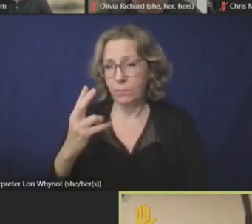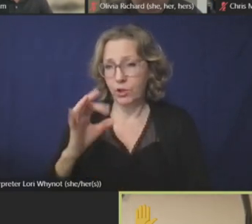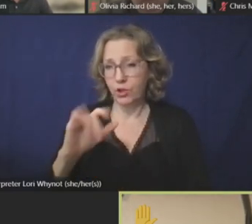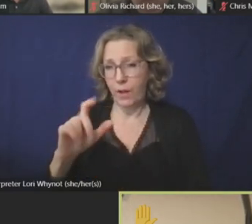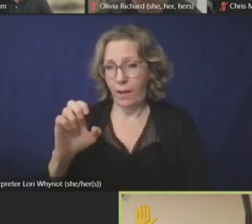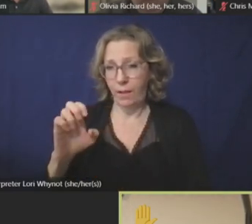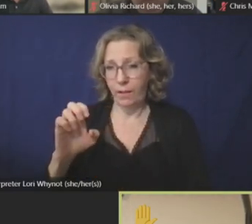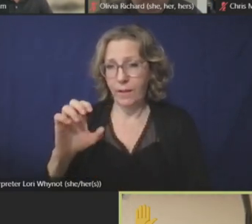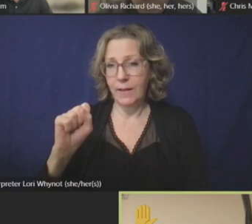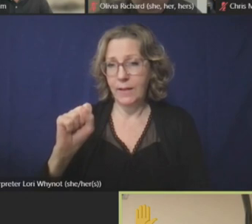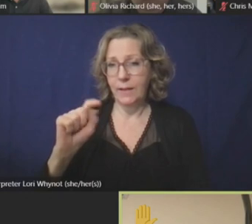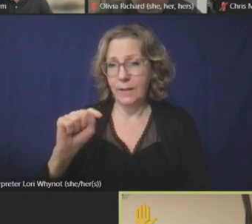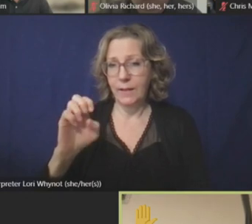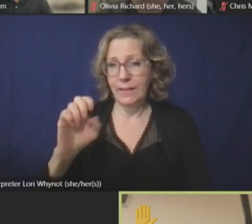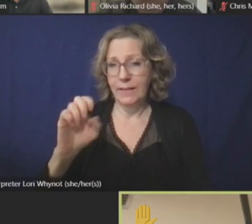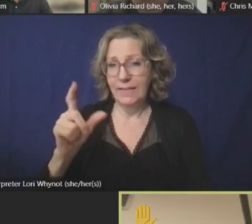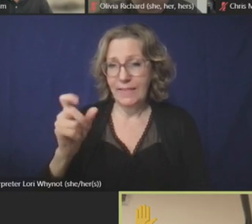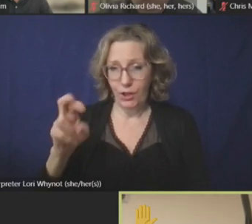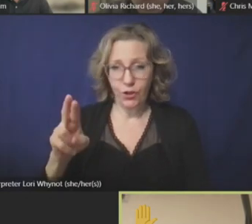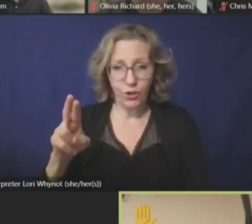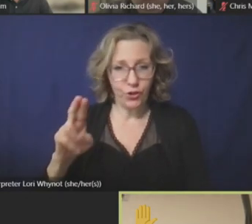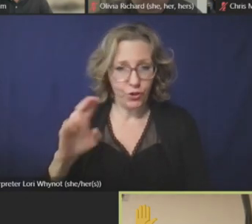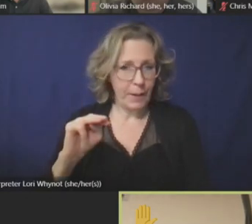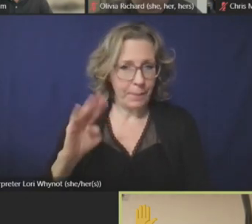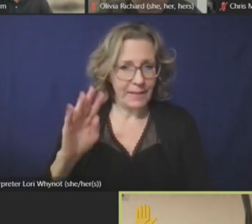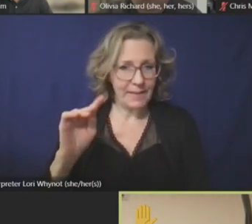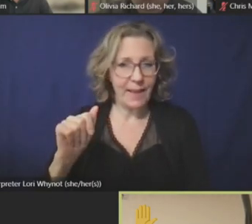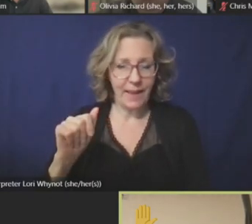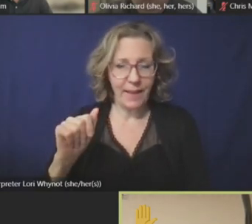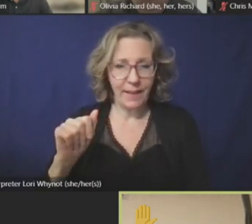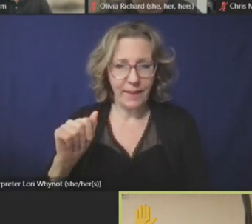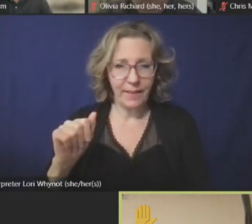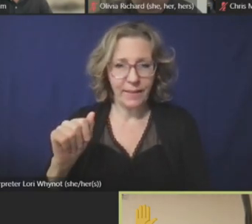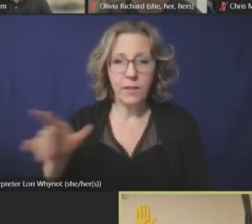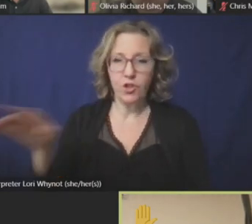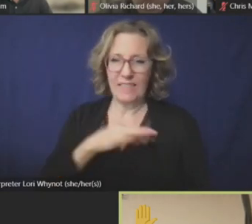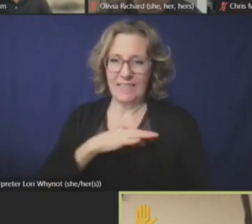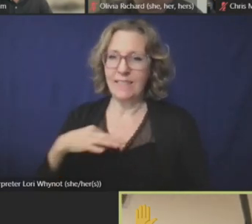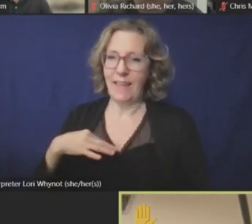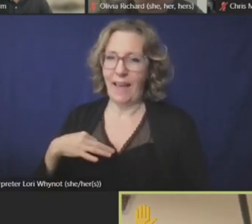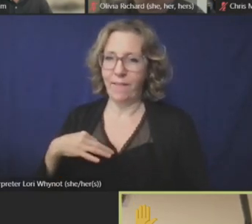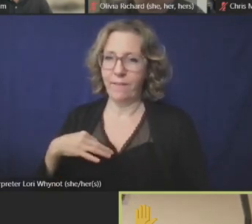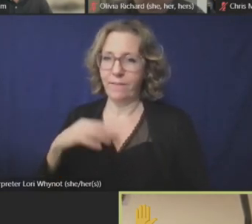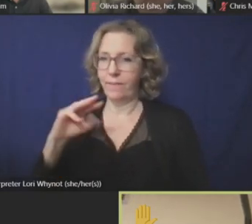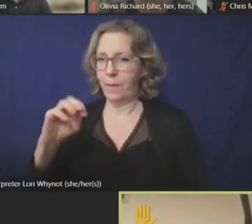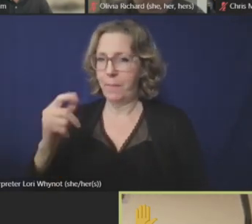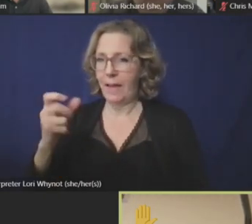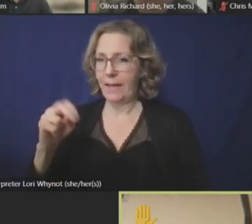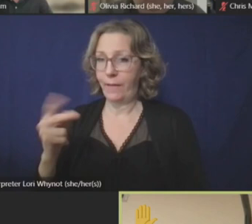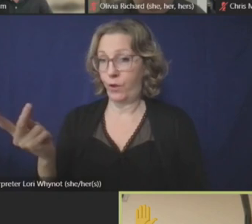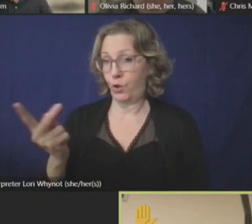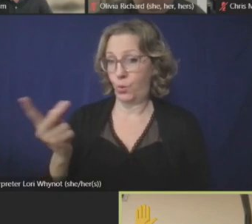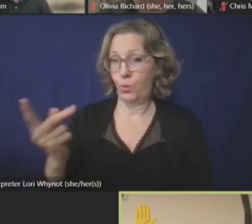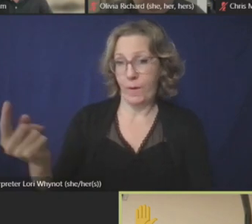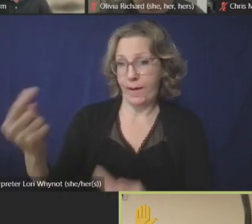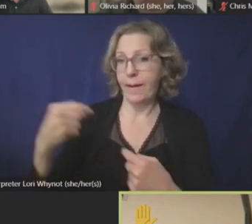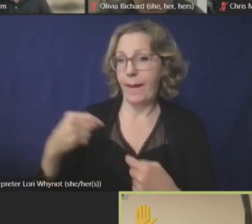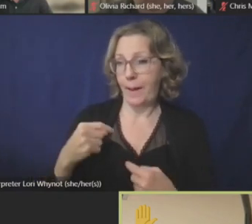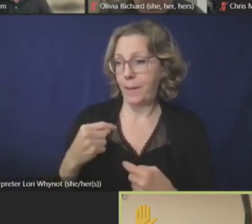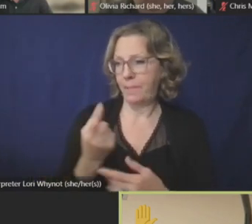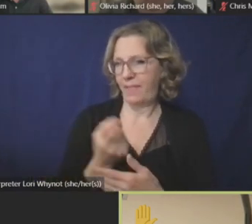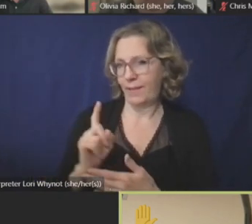the MBTA from the RIDE and the staff member, her staff member Megan, were in attendance that day